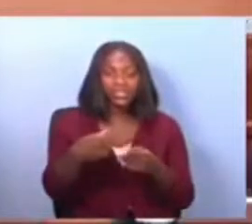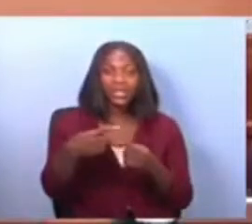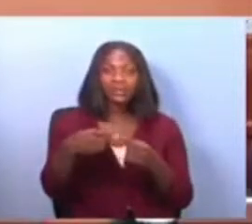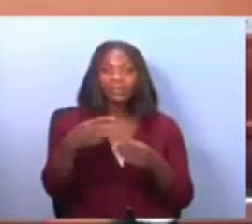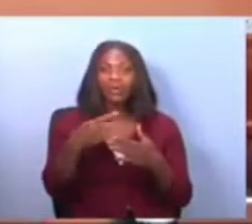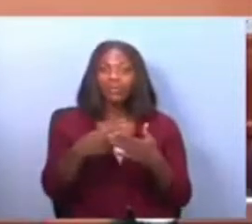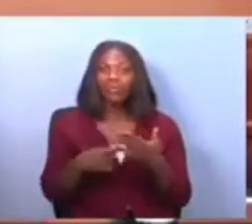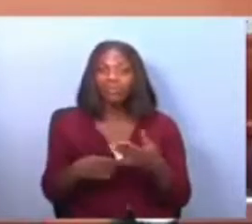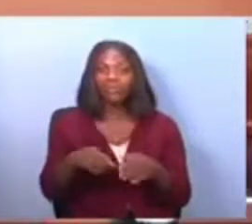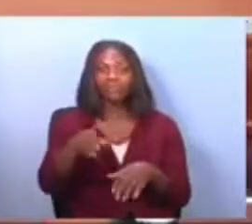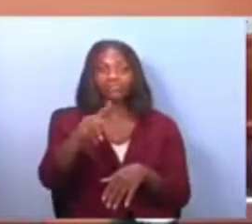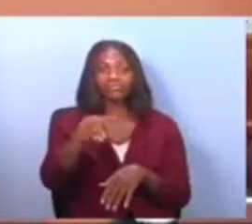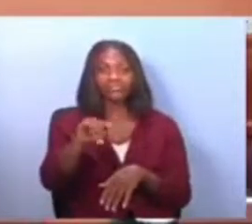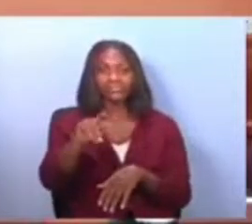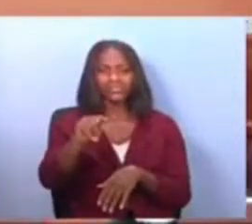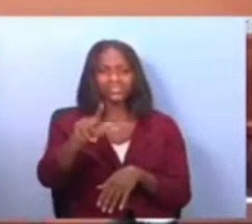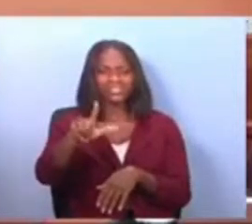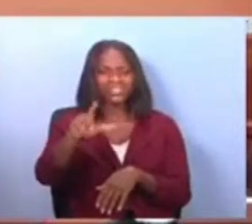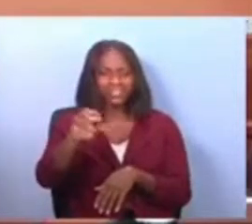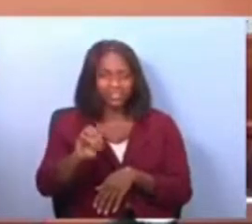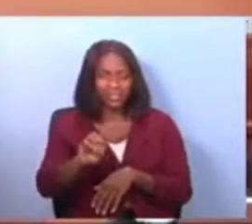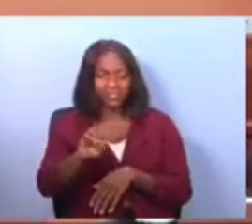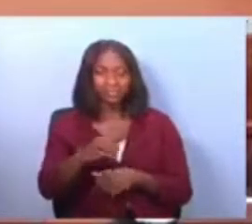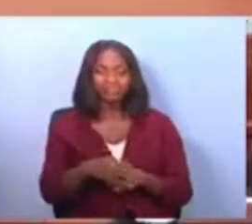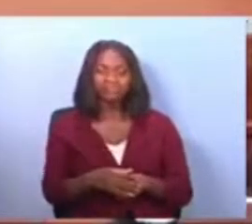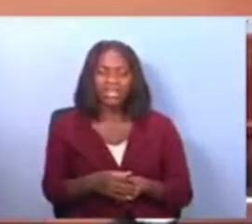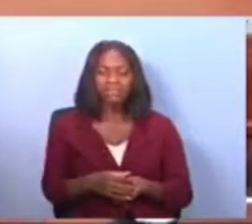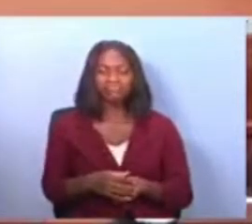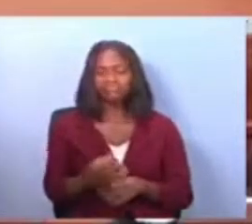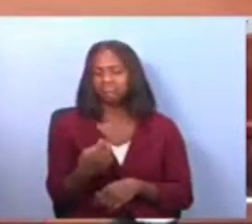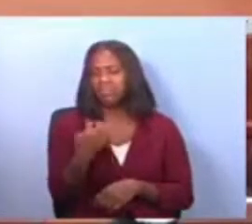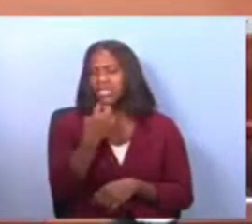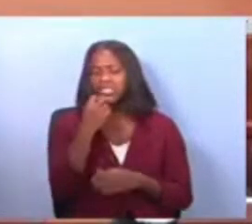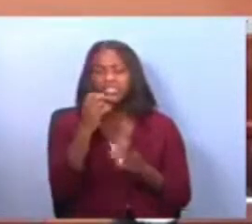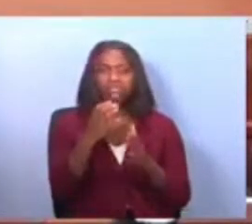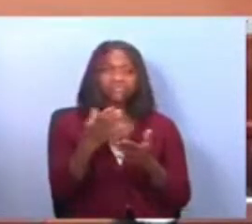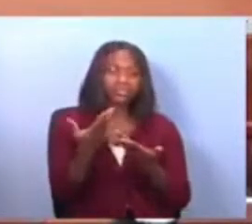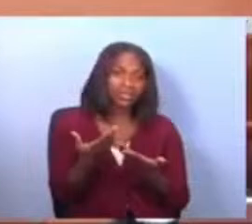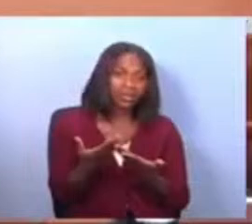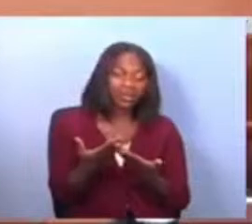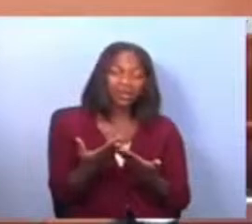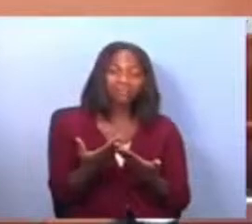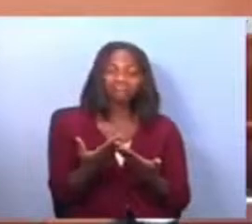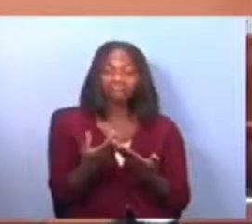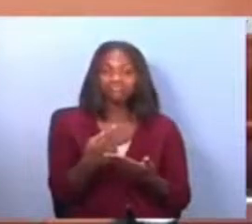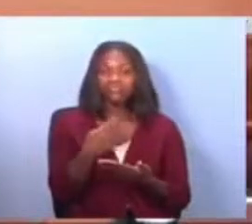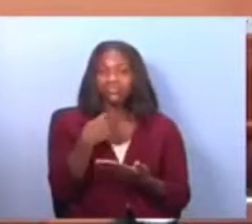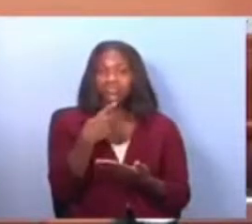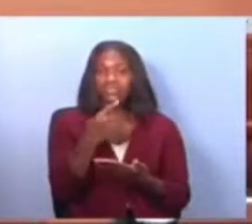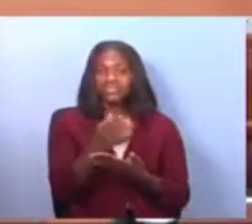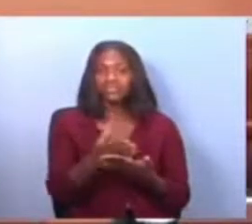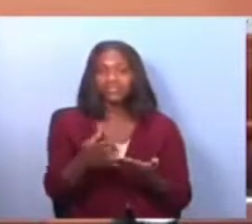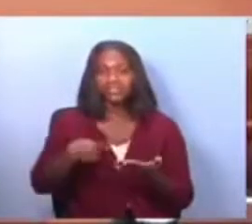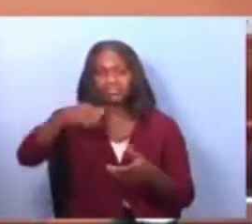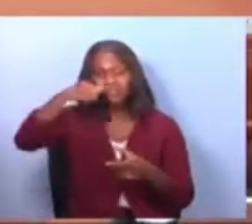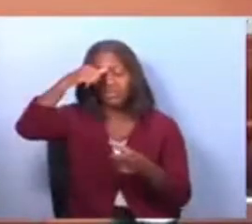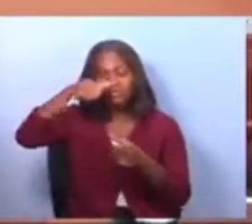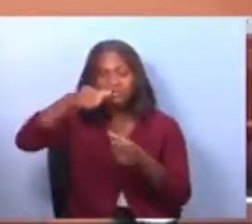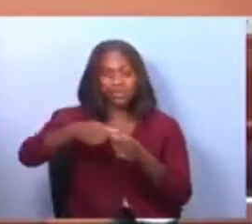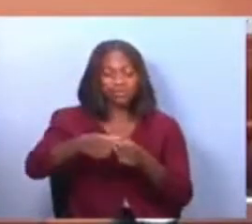and some directives were given by the Speaker. And I recall the minority leader